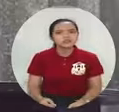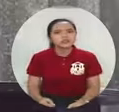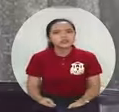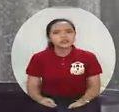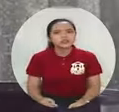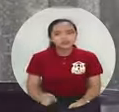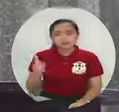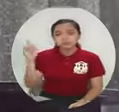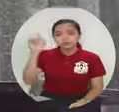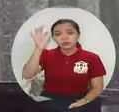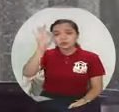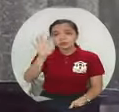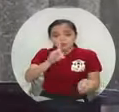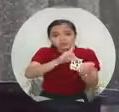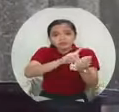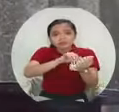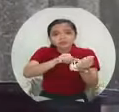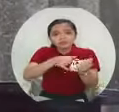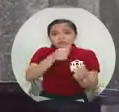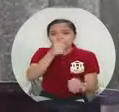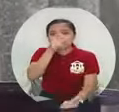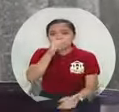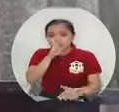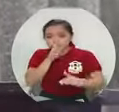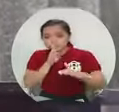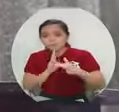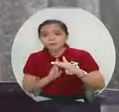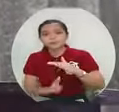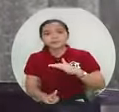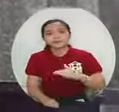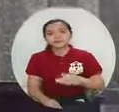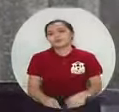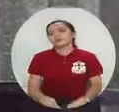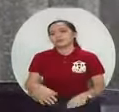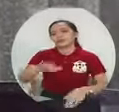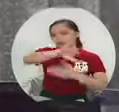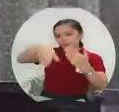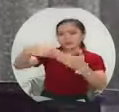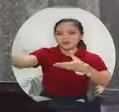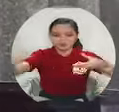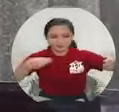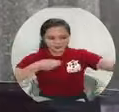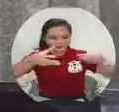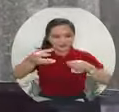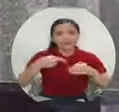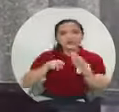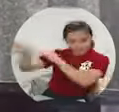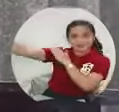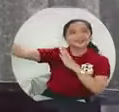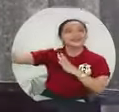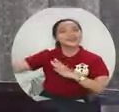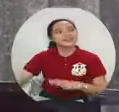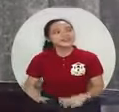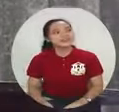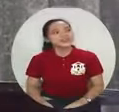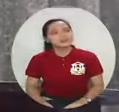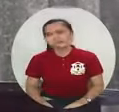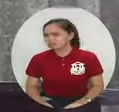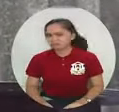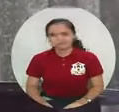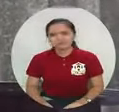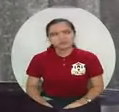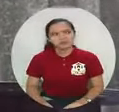not use it for myself. The same way, as I look at your church and as I look at Pastor Giselva, he doesn't